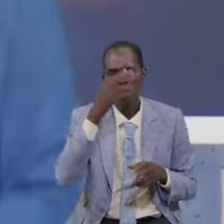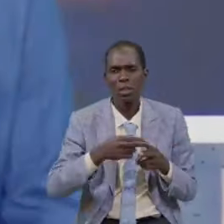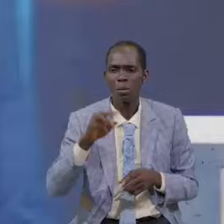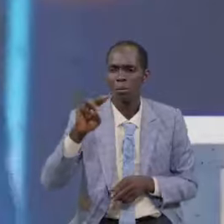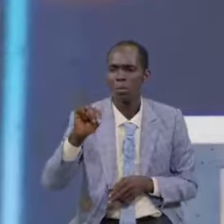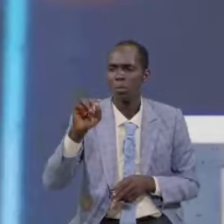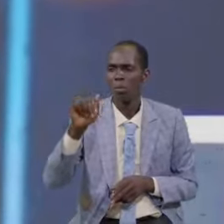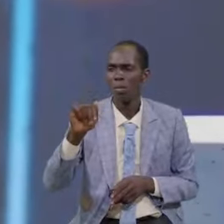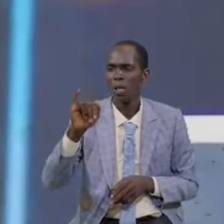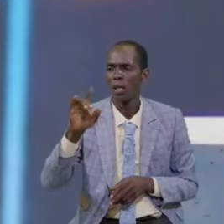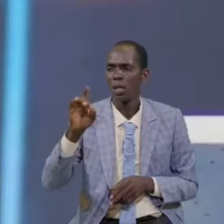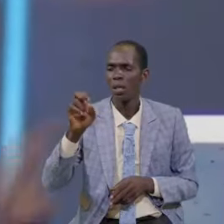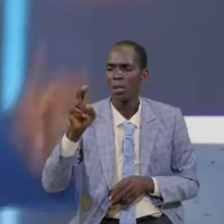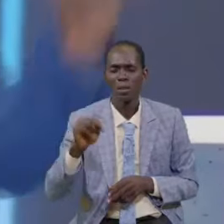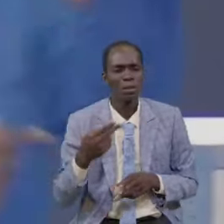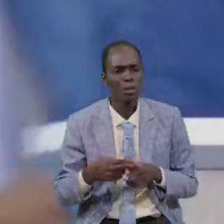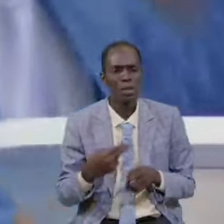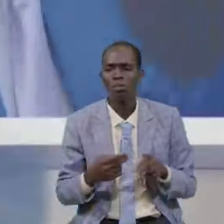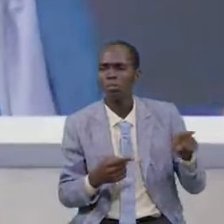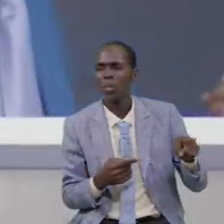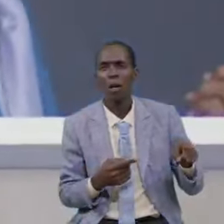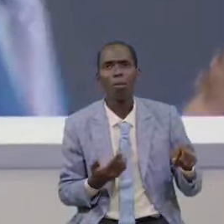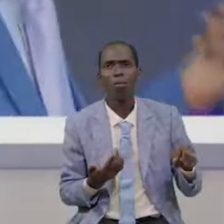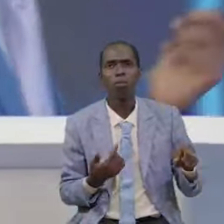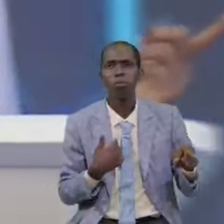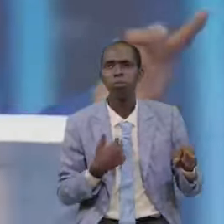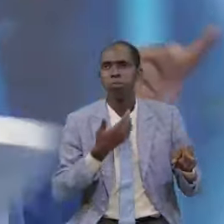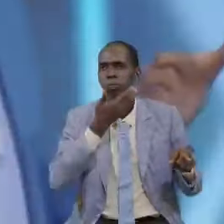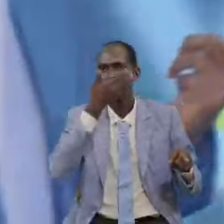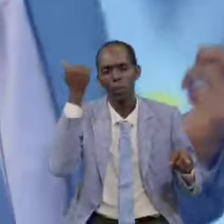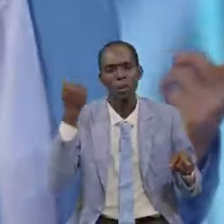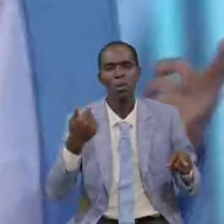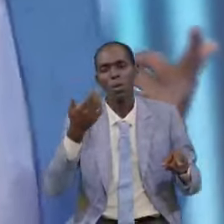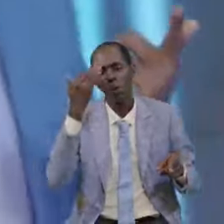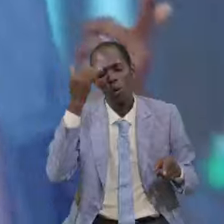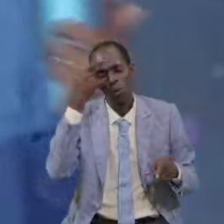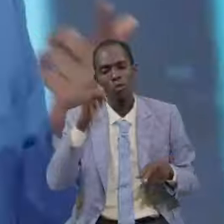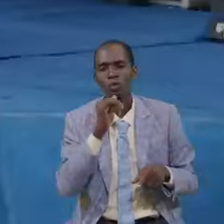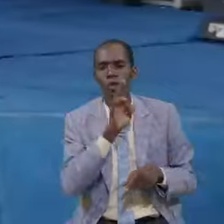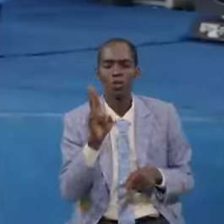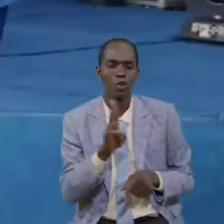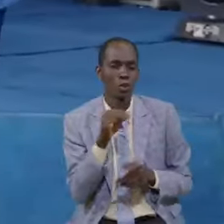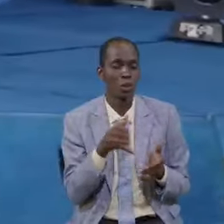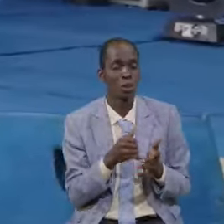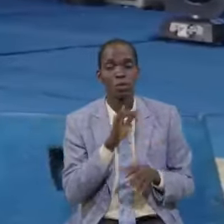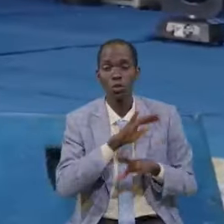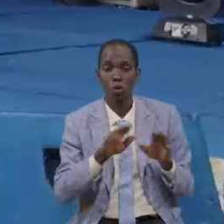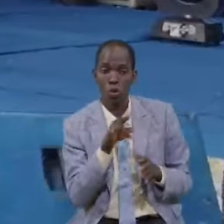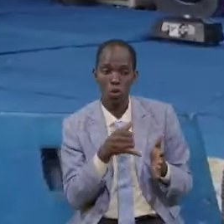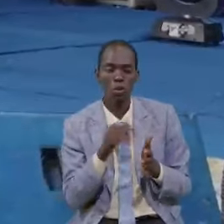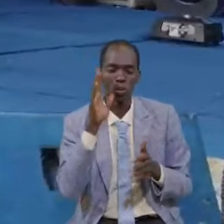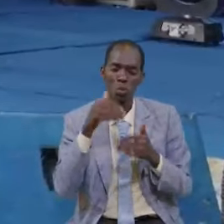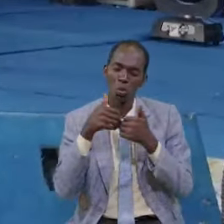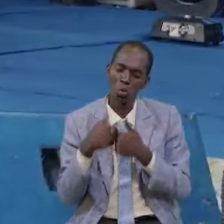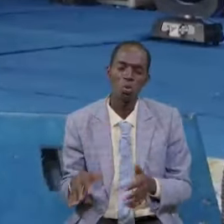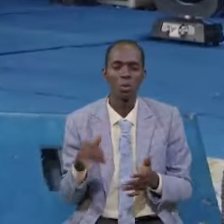forgotten. What you don't use, you lose. If you don't use your brain, you lose the activity of that brain. If you don't use